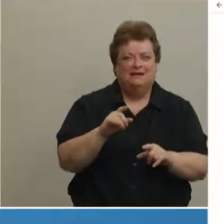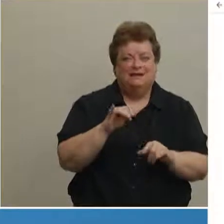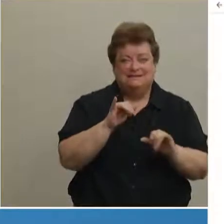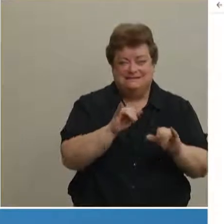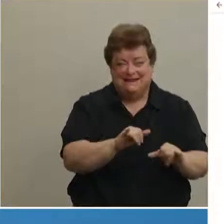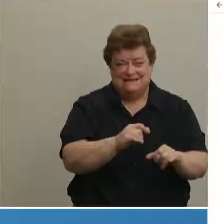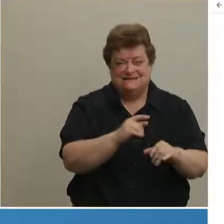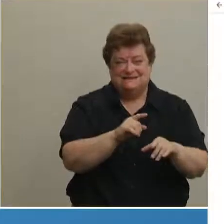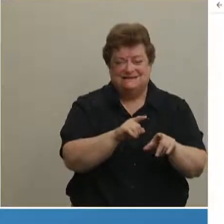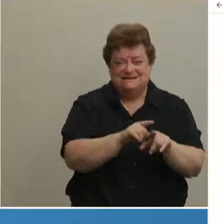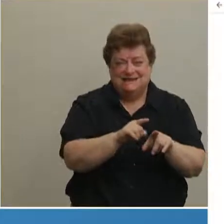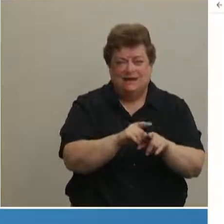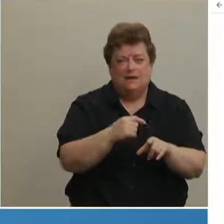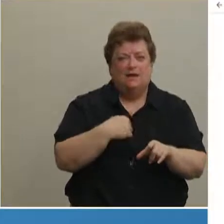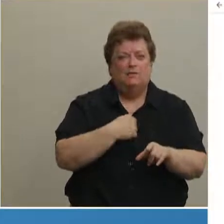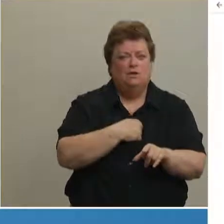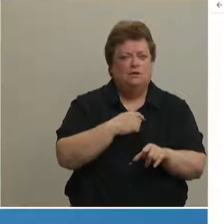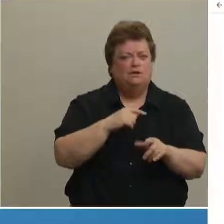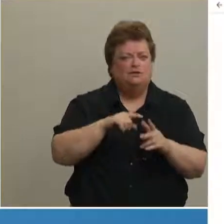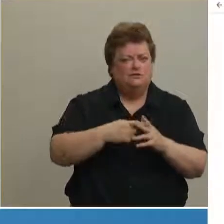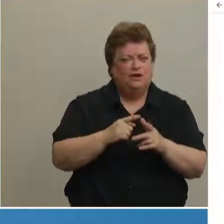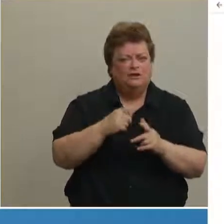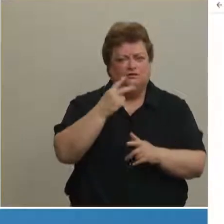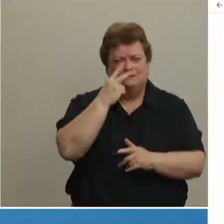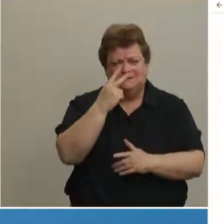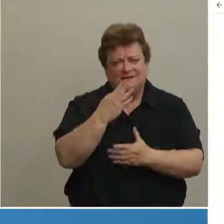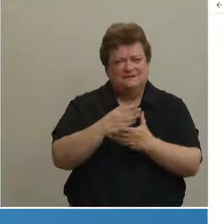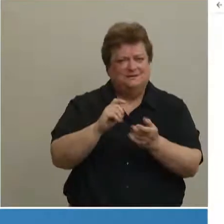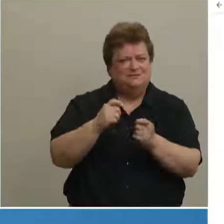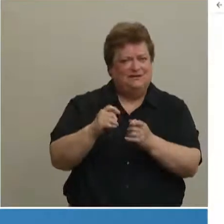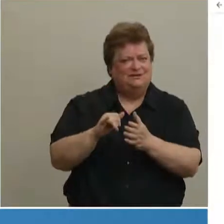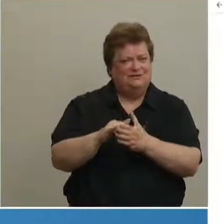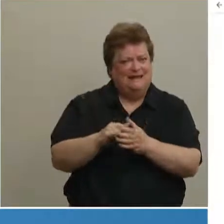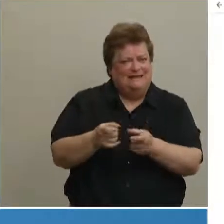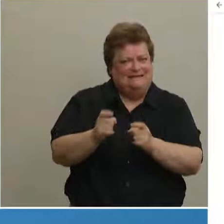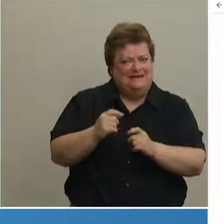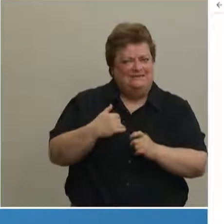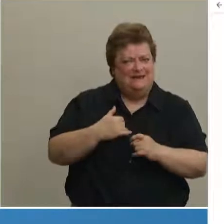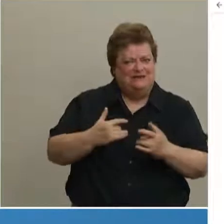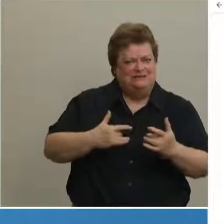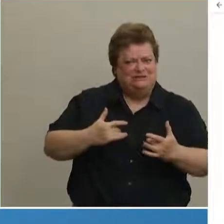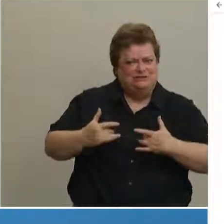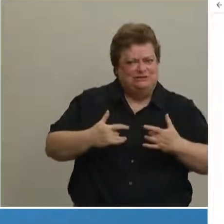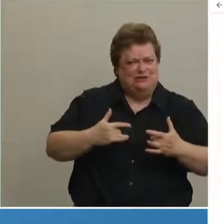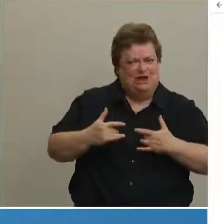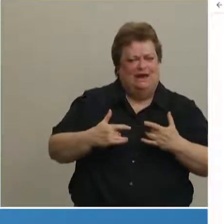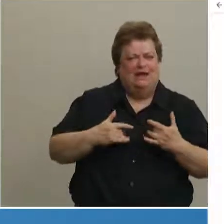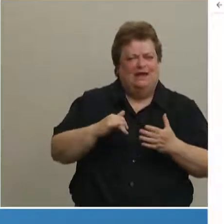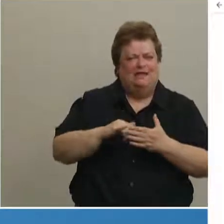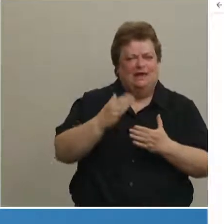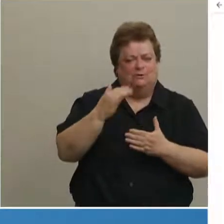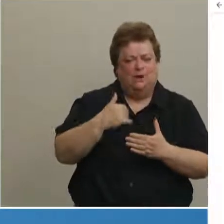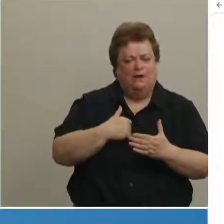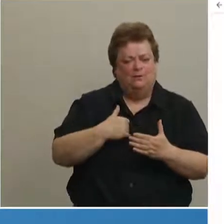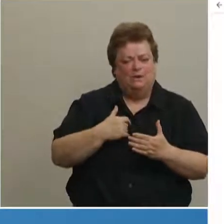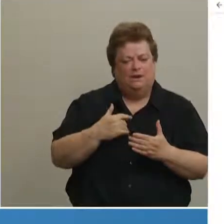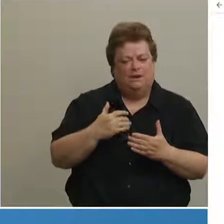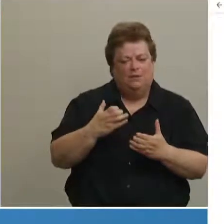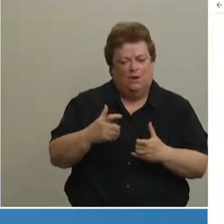the same, we are now seeing changes that are causing concern and giving us more reason to proceed